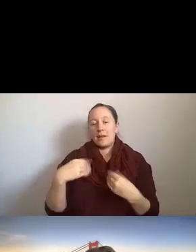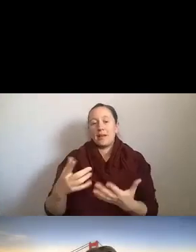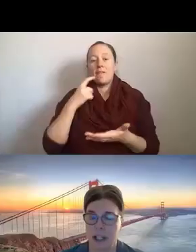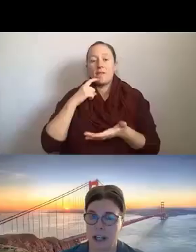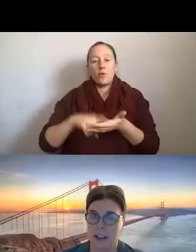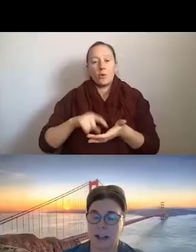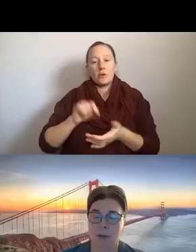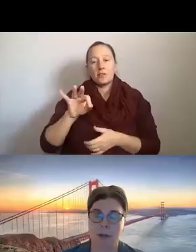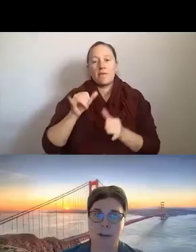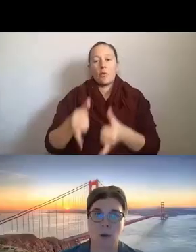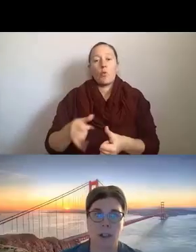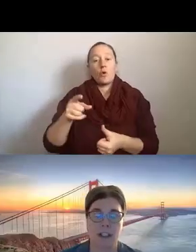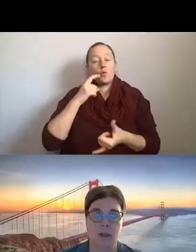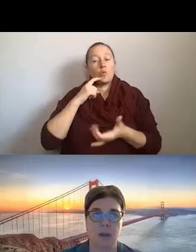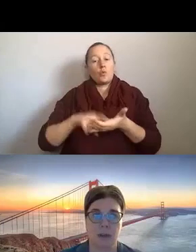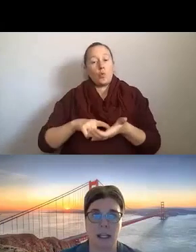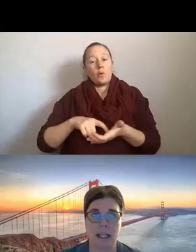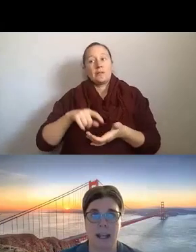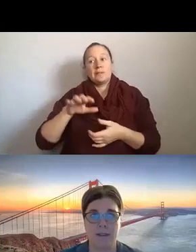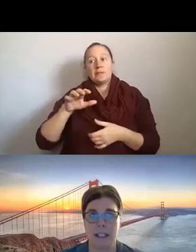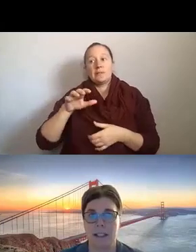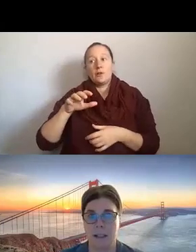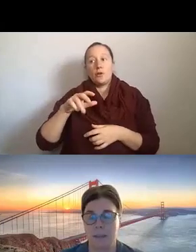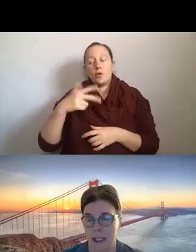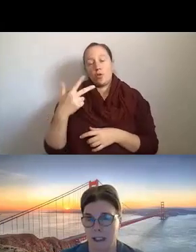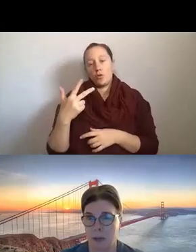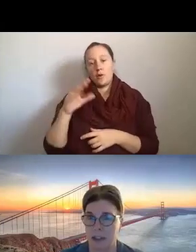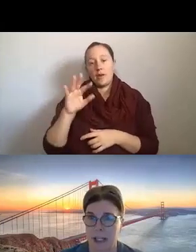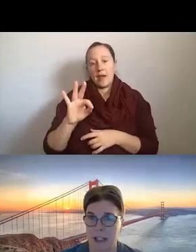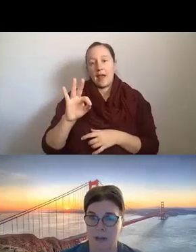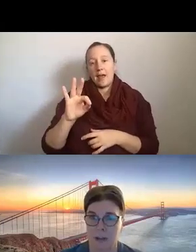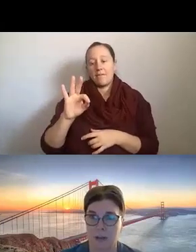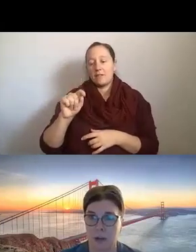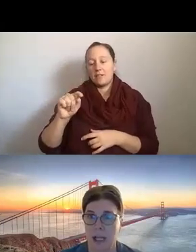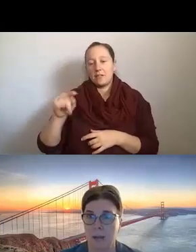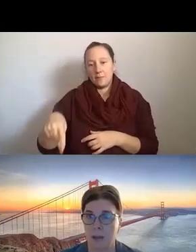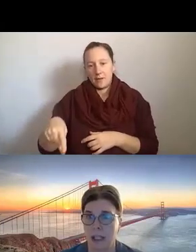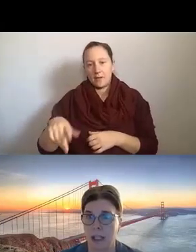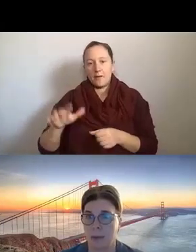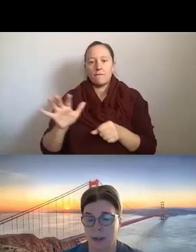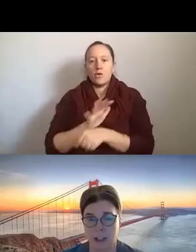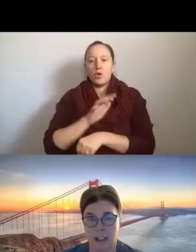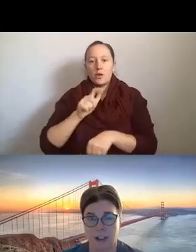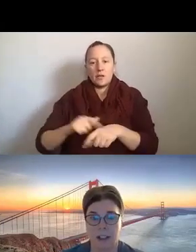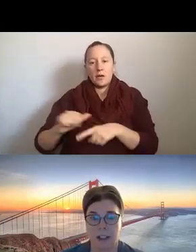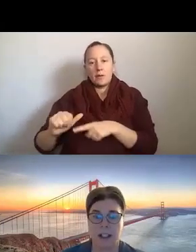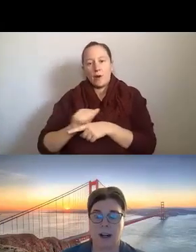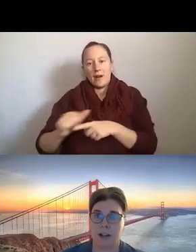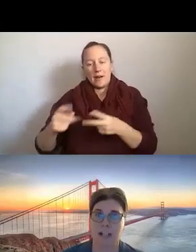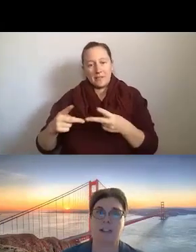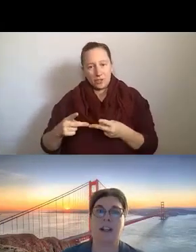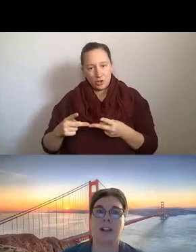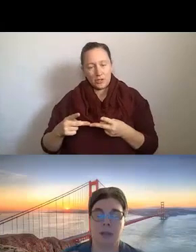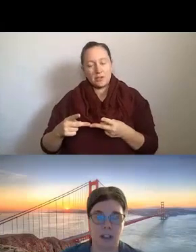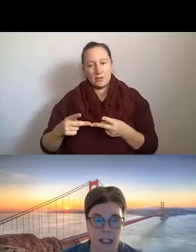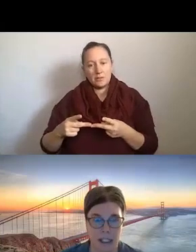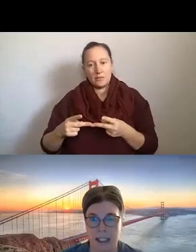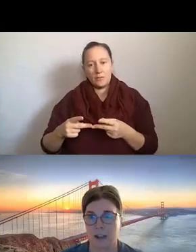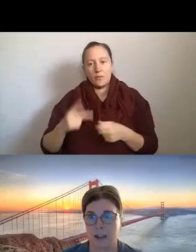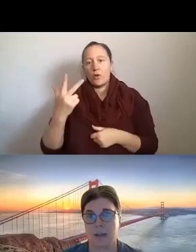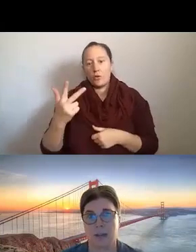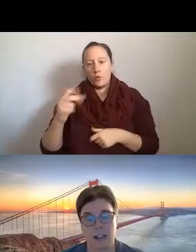we usually define that as 40 hours a week. The appointments can be anywhere from 9 to 12 months in duration,